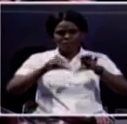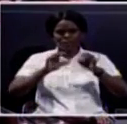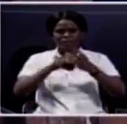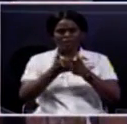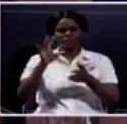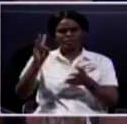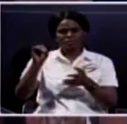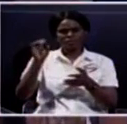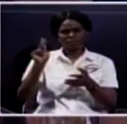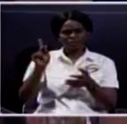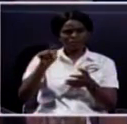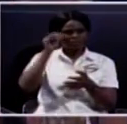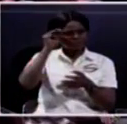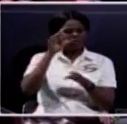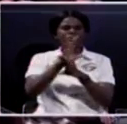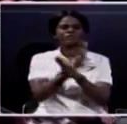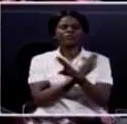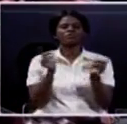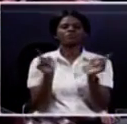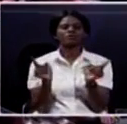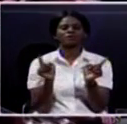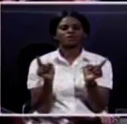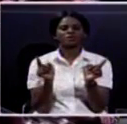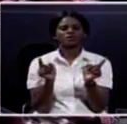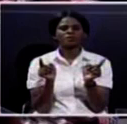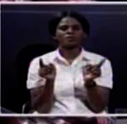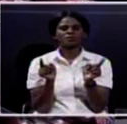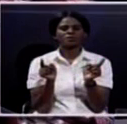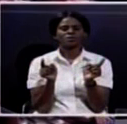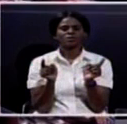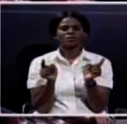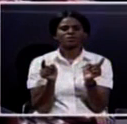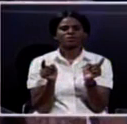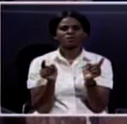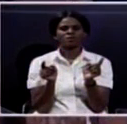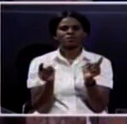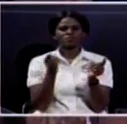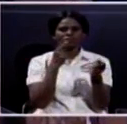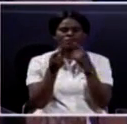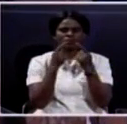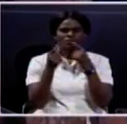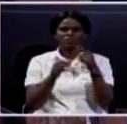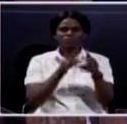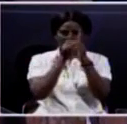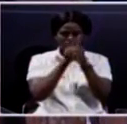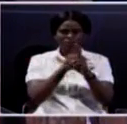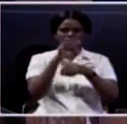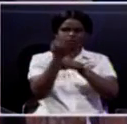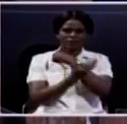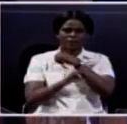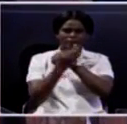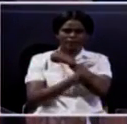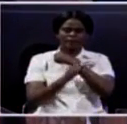kwacha? Where was the ministry? And you speak like these decisions were made by a foreign country and